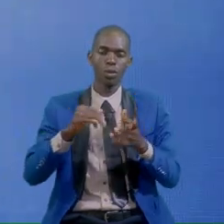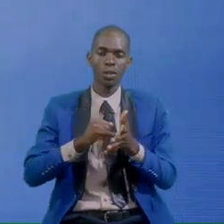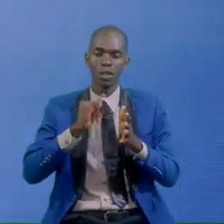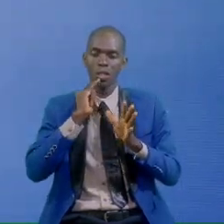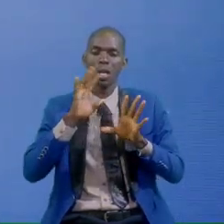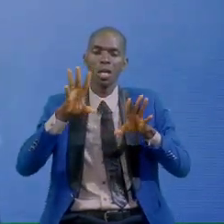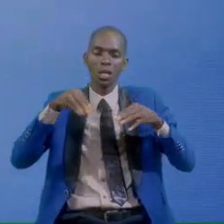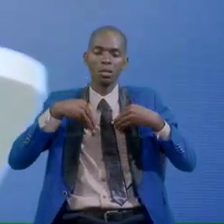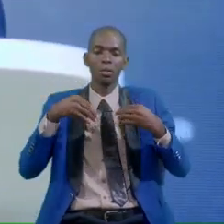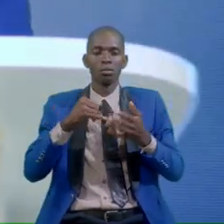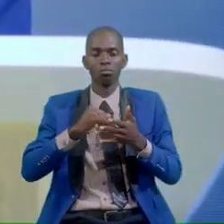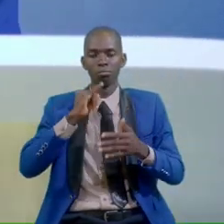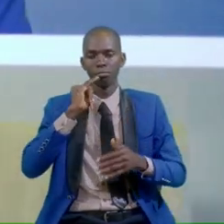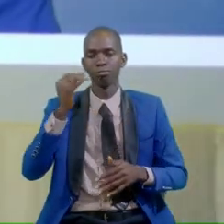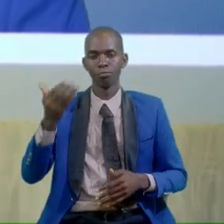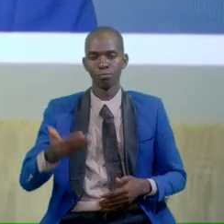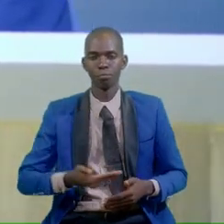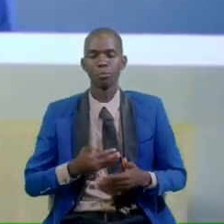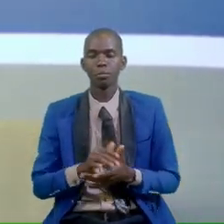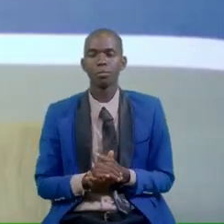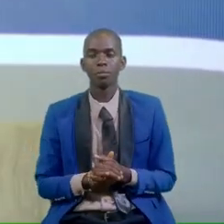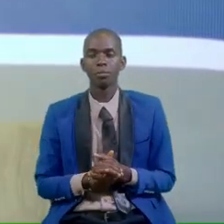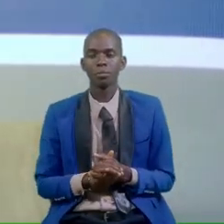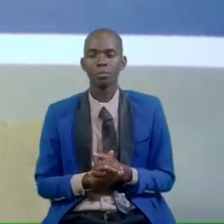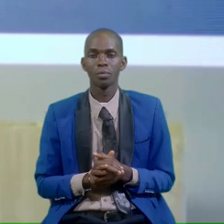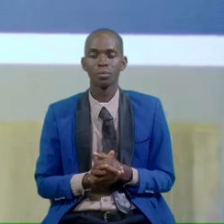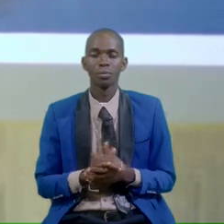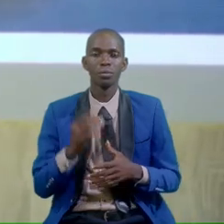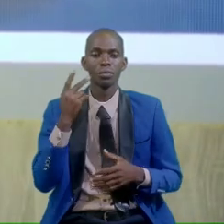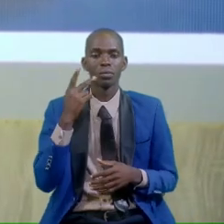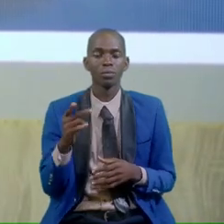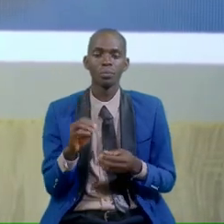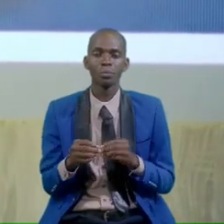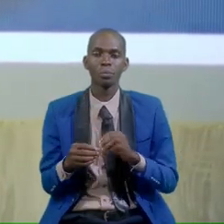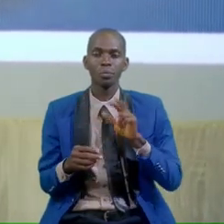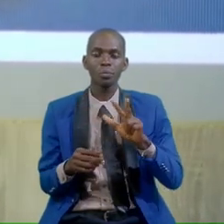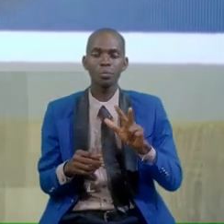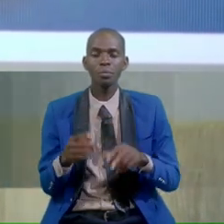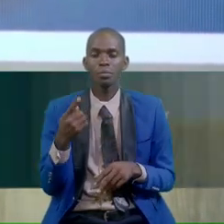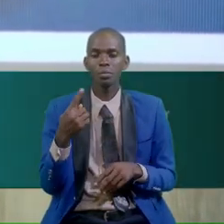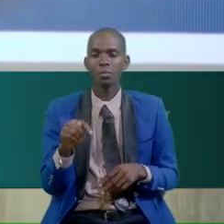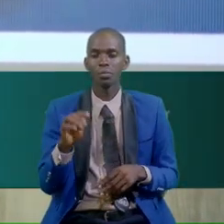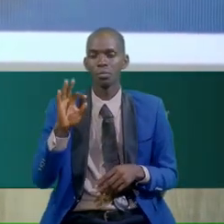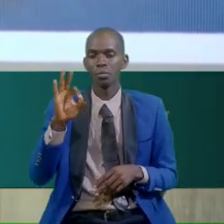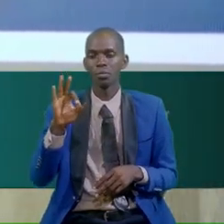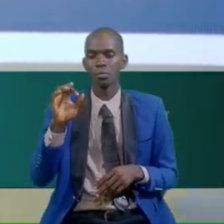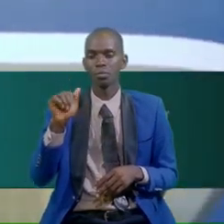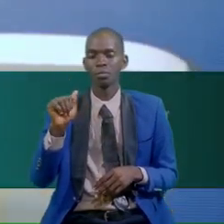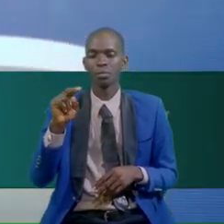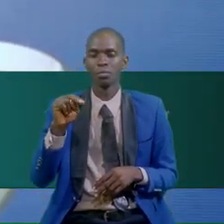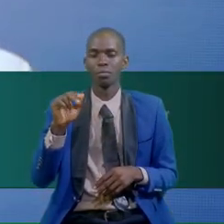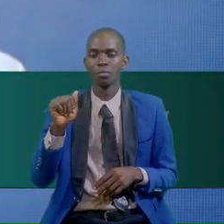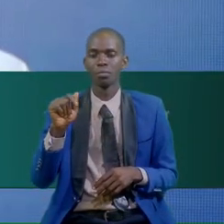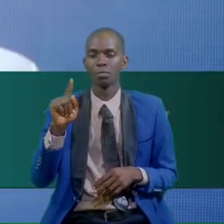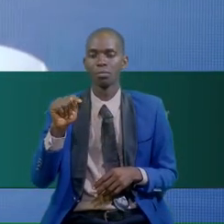number three here. Number three, we're looking at the fanatical supplication with